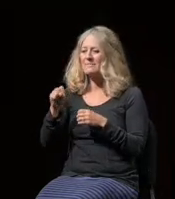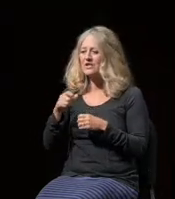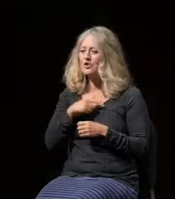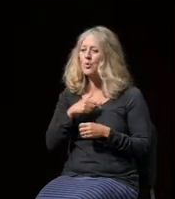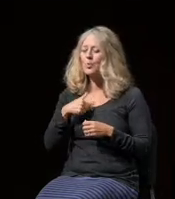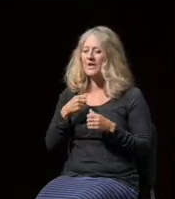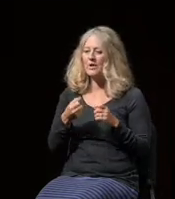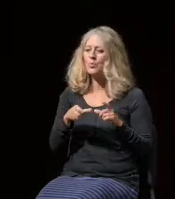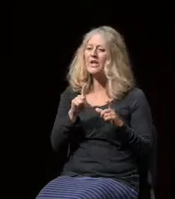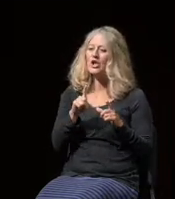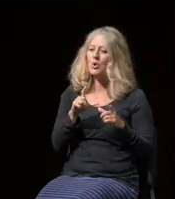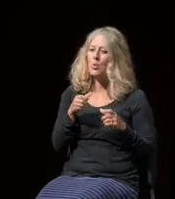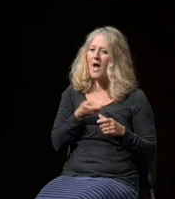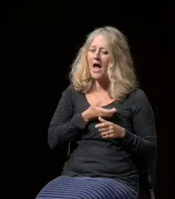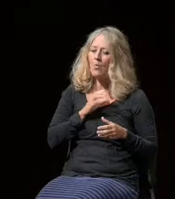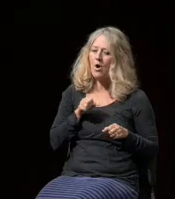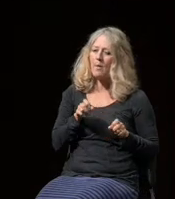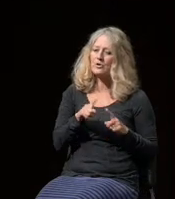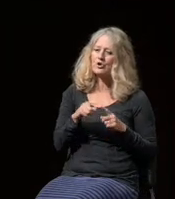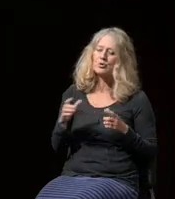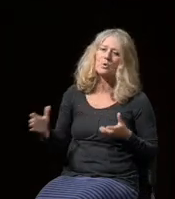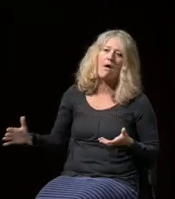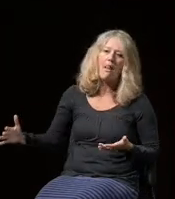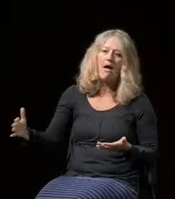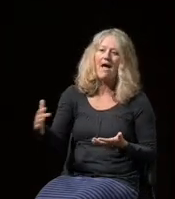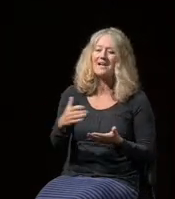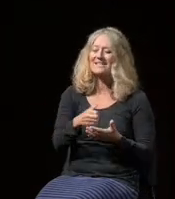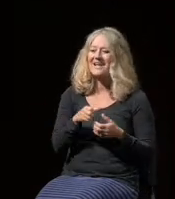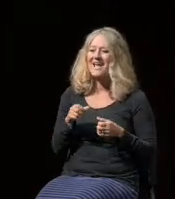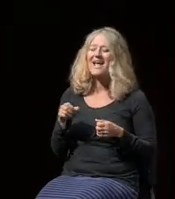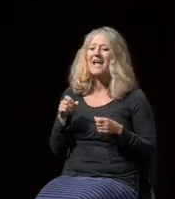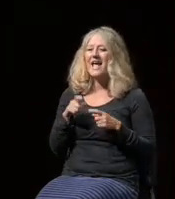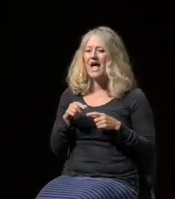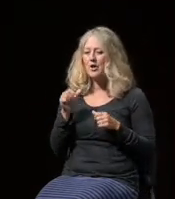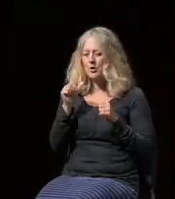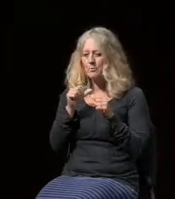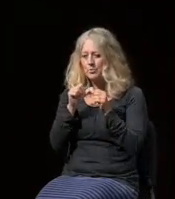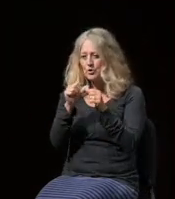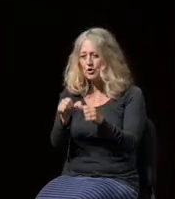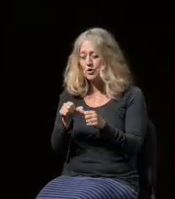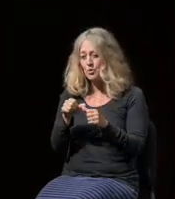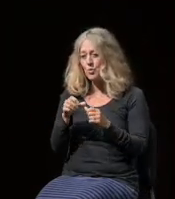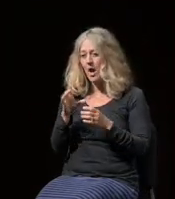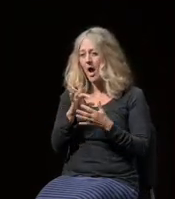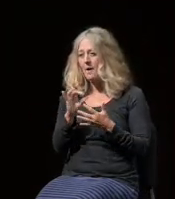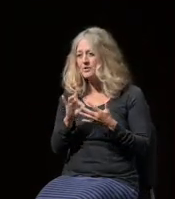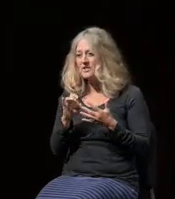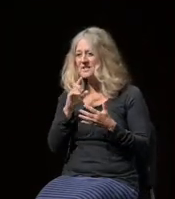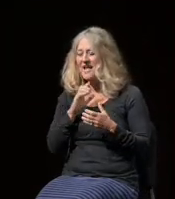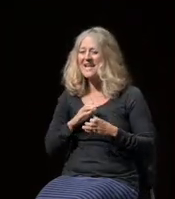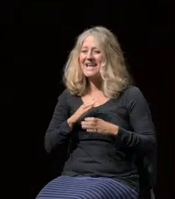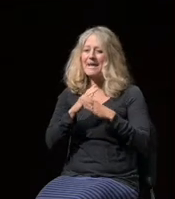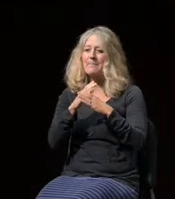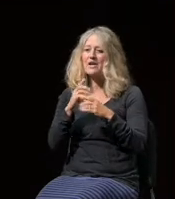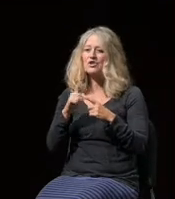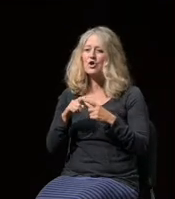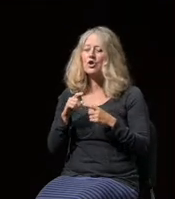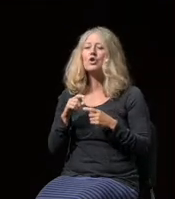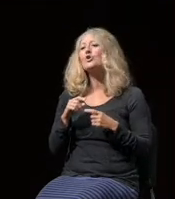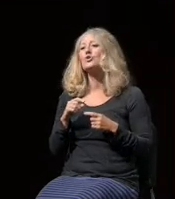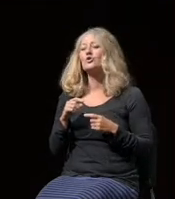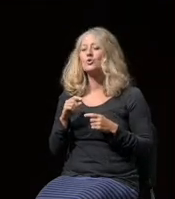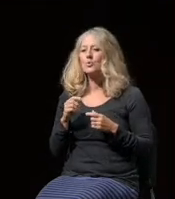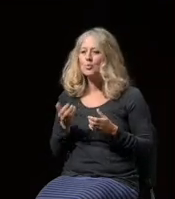renewed opportunity to gather collectively to pursue the options and impacts available to Cuesta through a revised